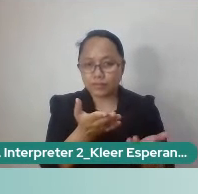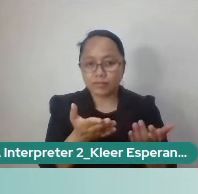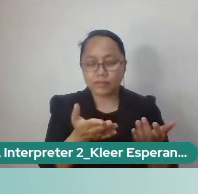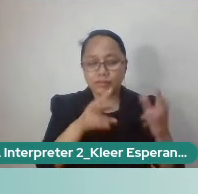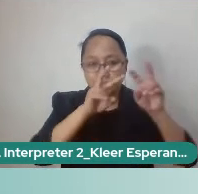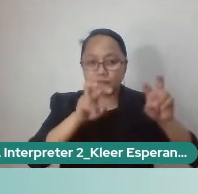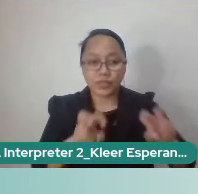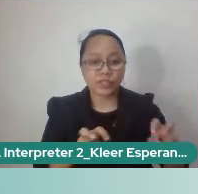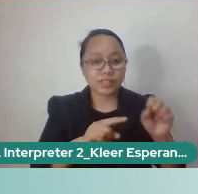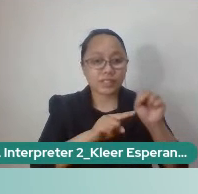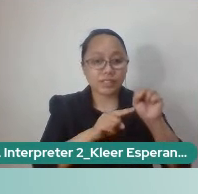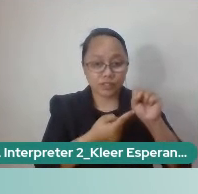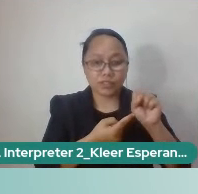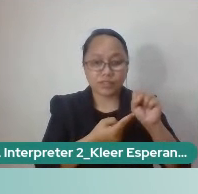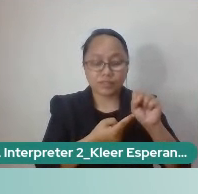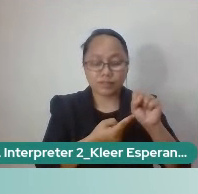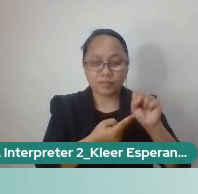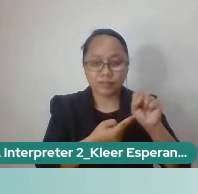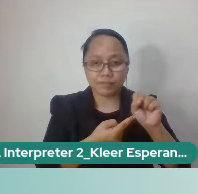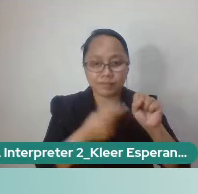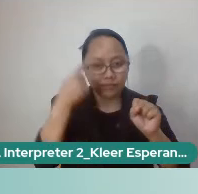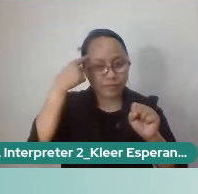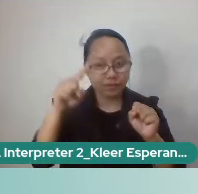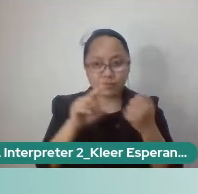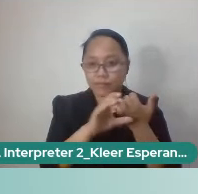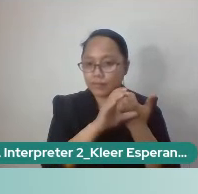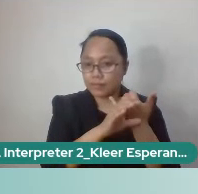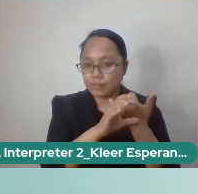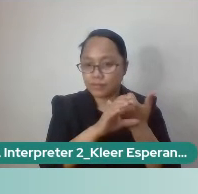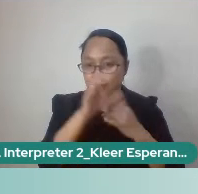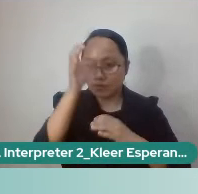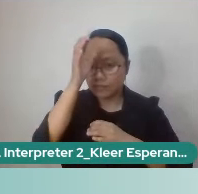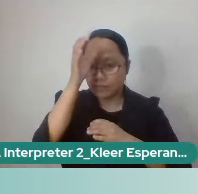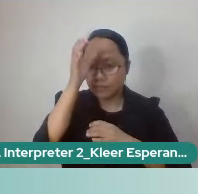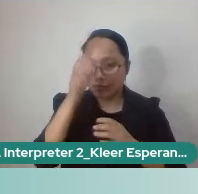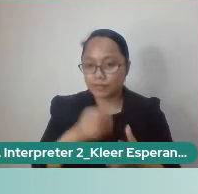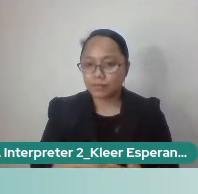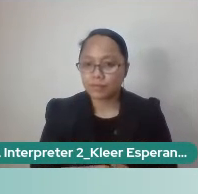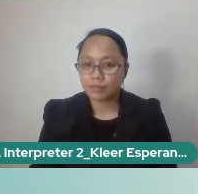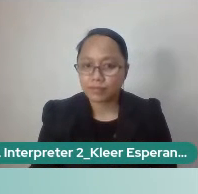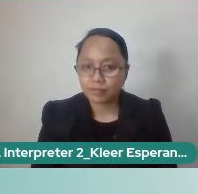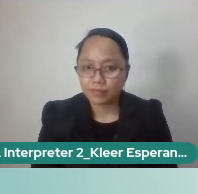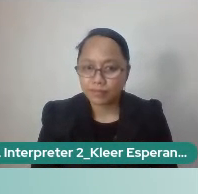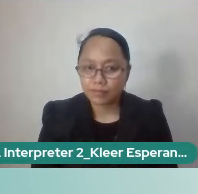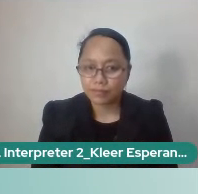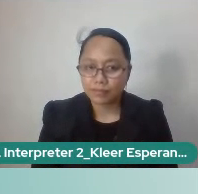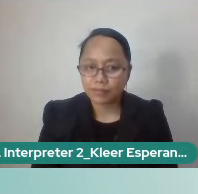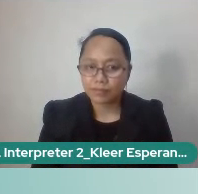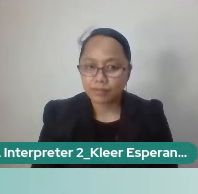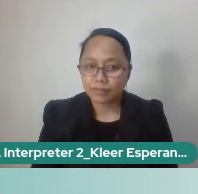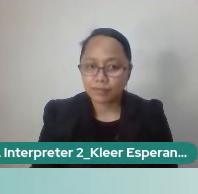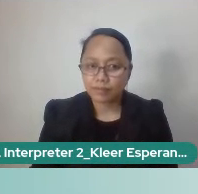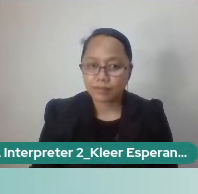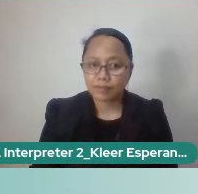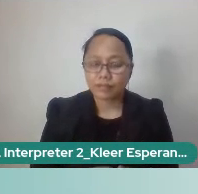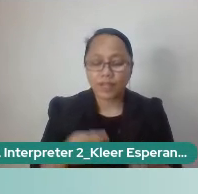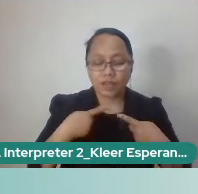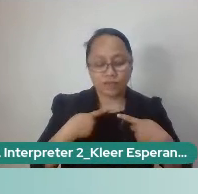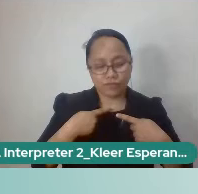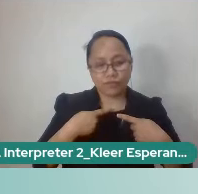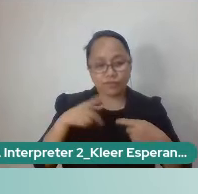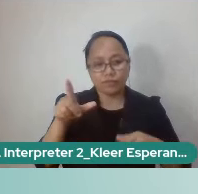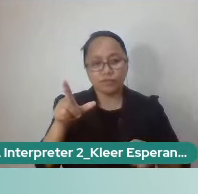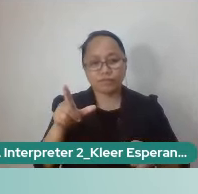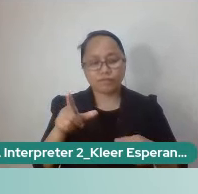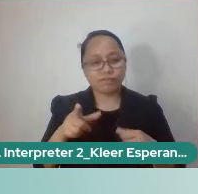Australia will introduce HPV-based universal self-collection. So a woman can elect to take her own